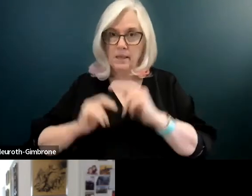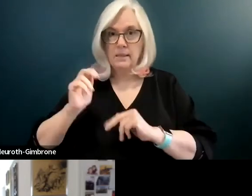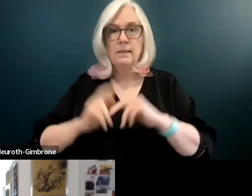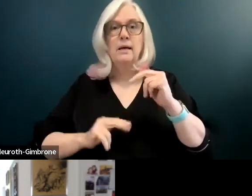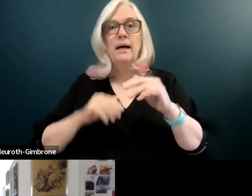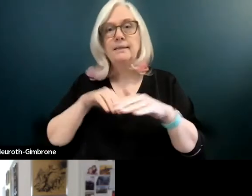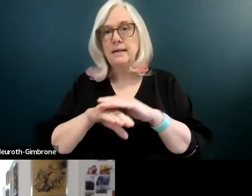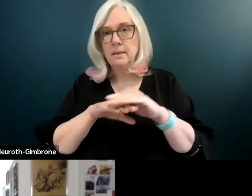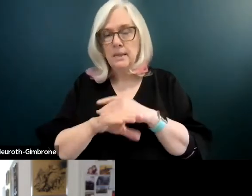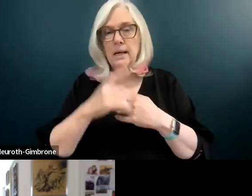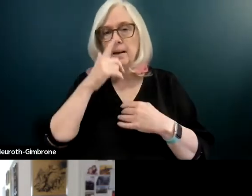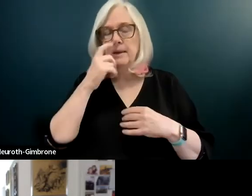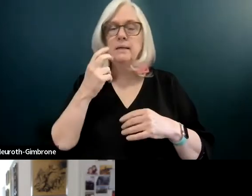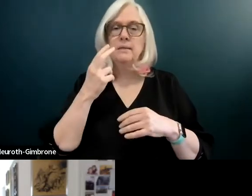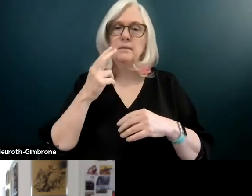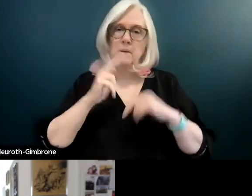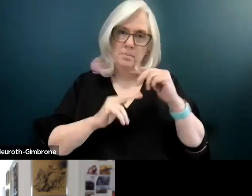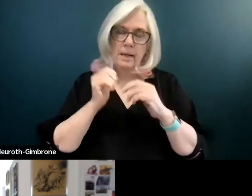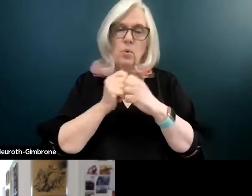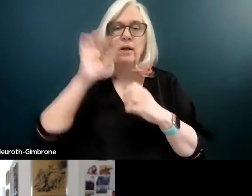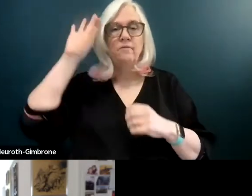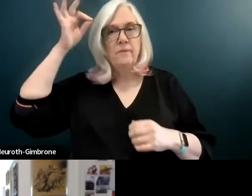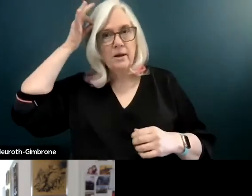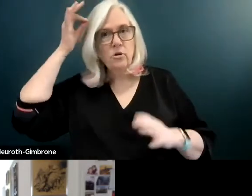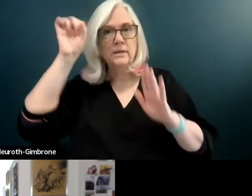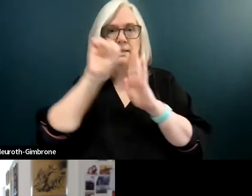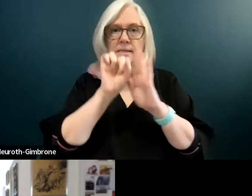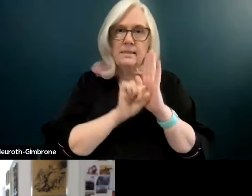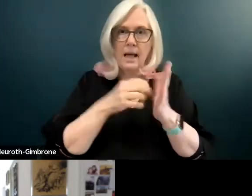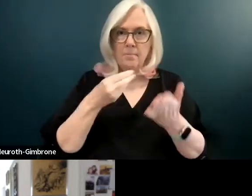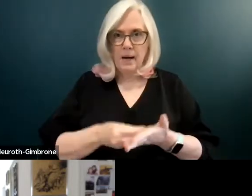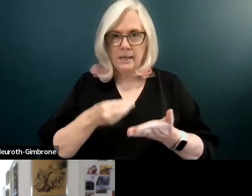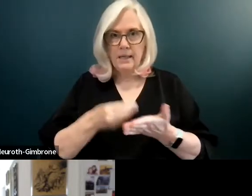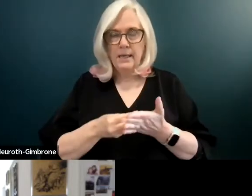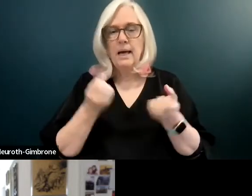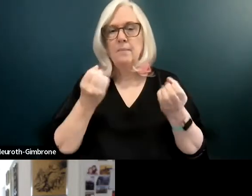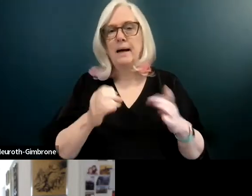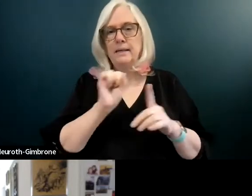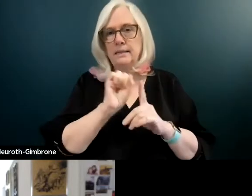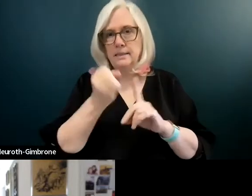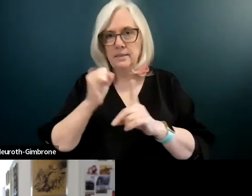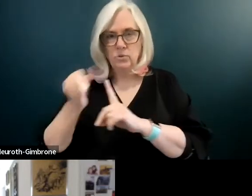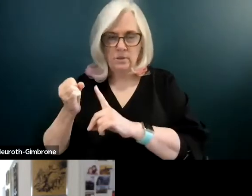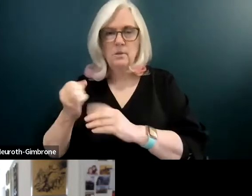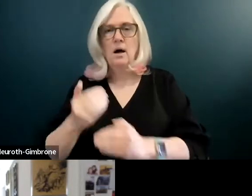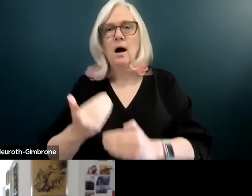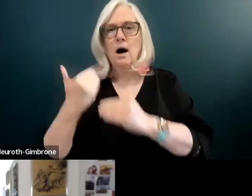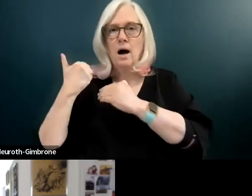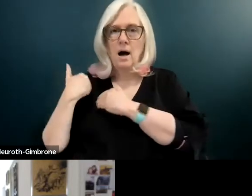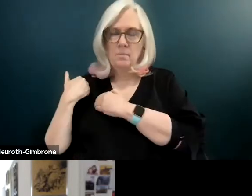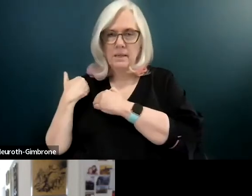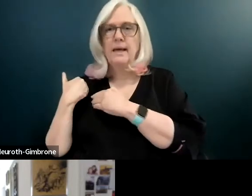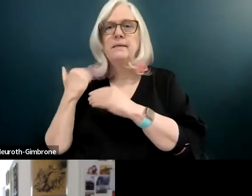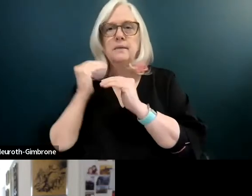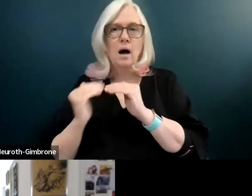being used with federal money and state money, which also in many cases obligates above what the federal laws